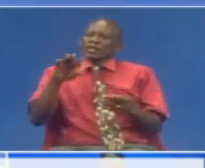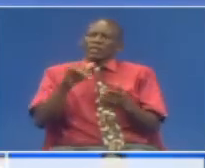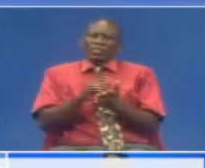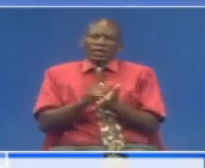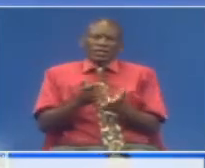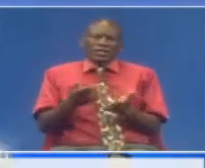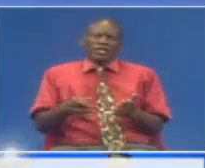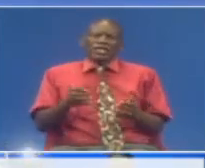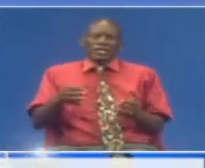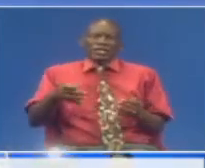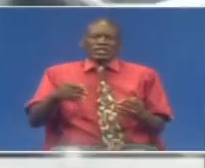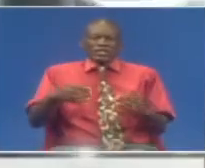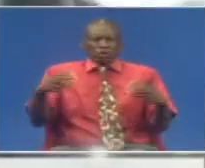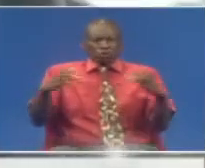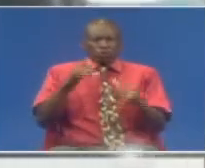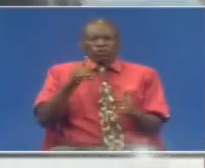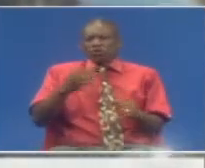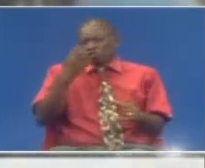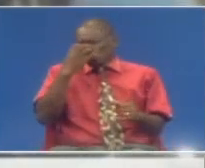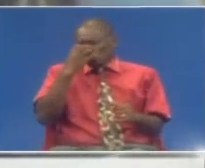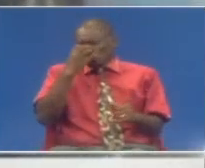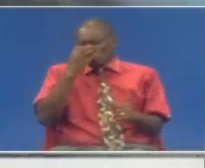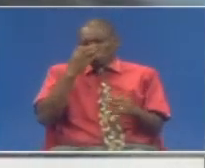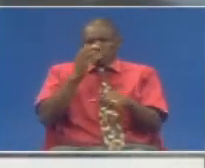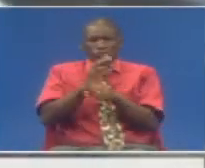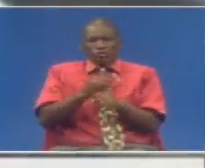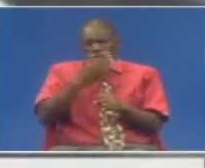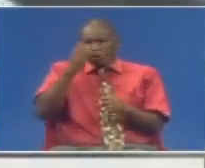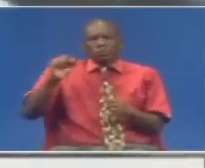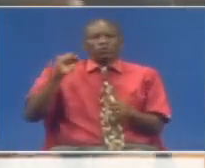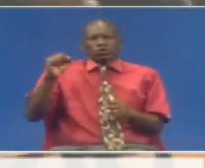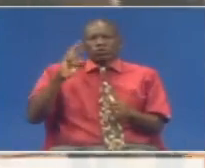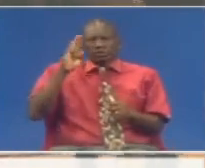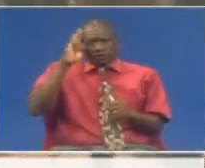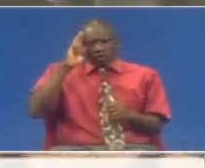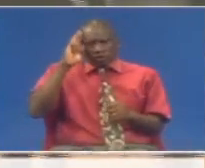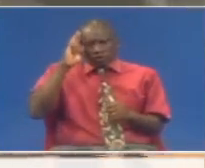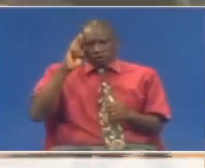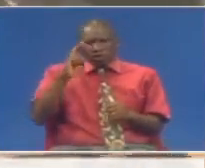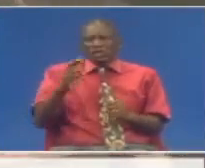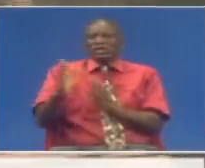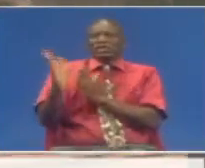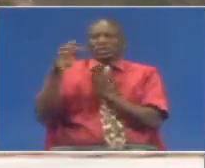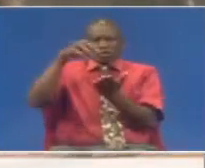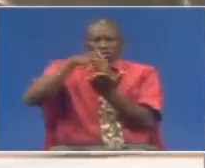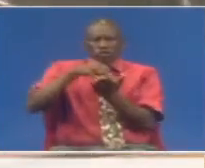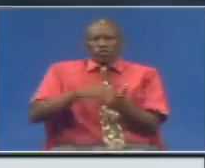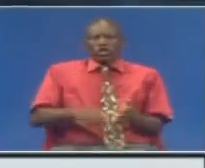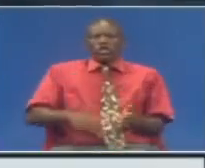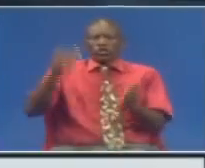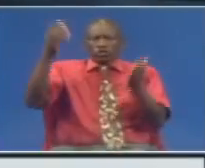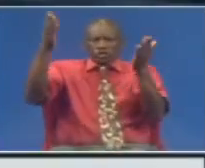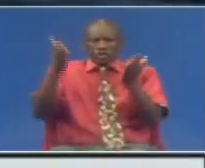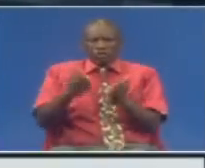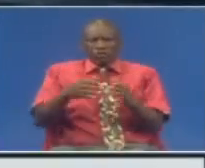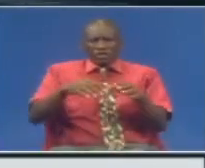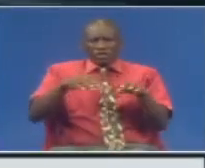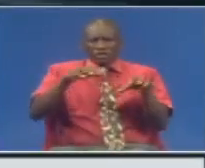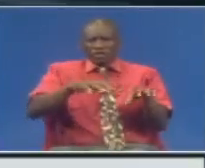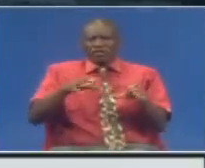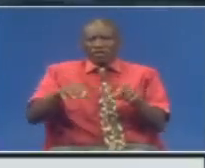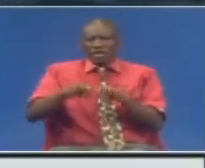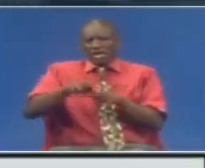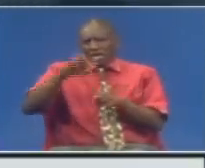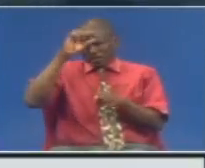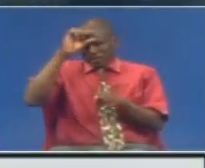William Ruto would use at some point. He claims that because of political reasons, the security situation in the North Rift suffered as government